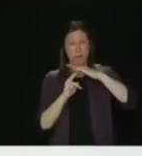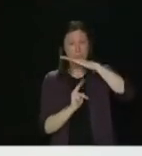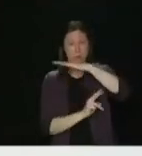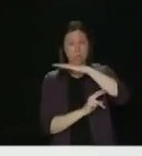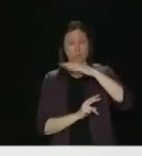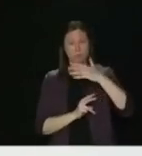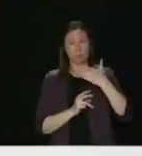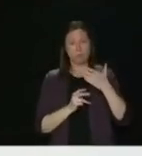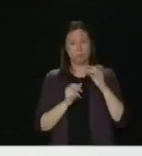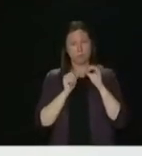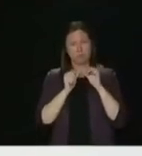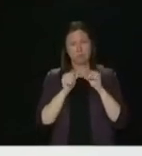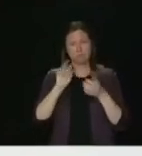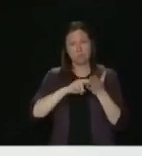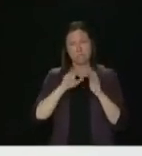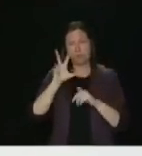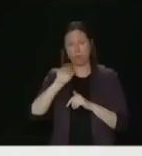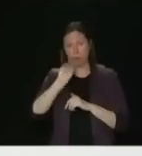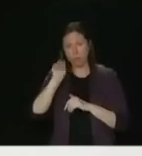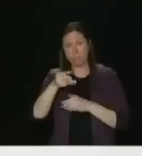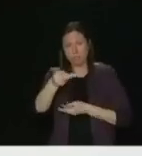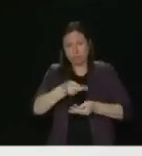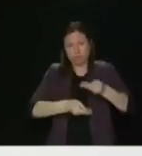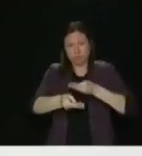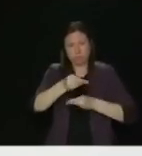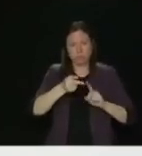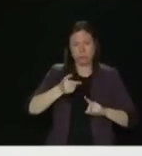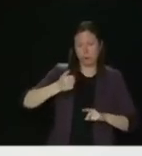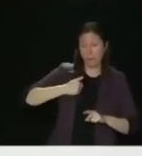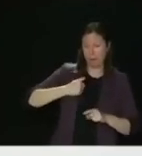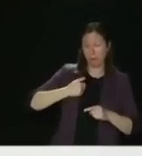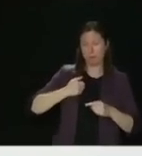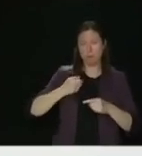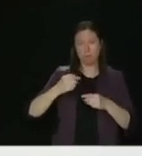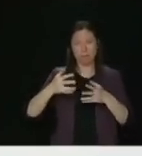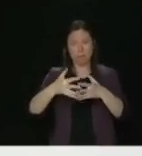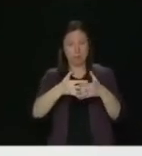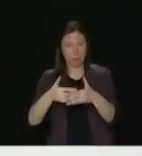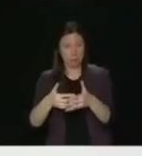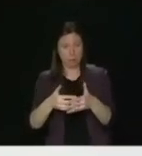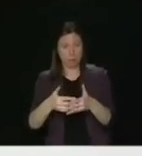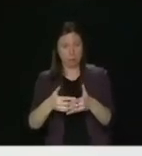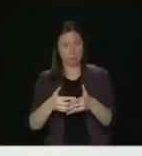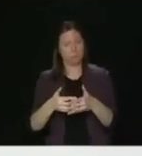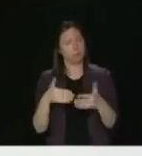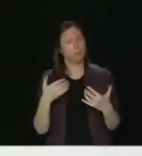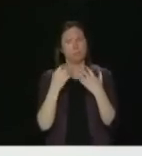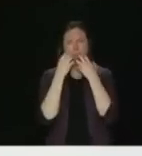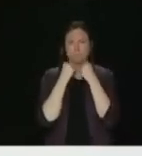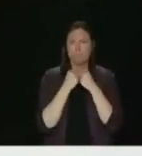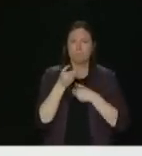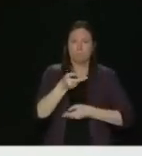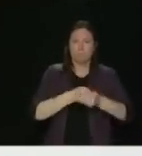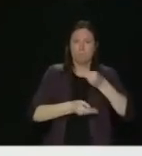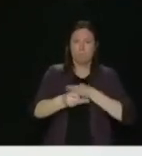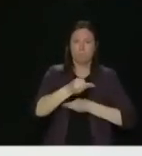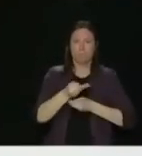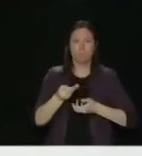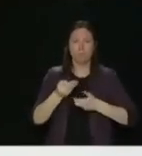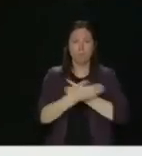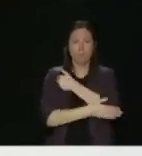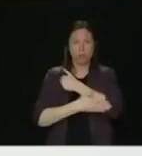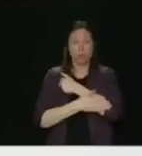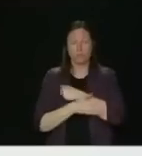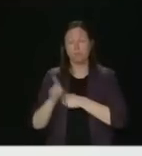of all trade by road between Canada and the United States, our most important trading partner. In